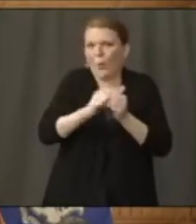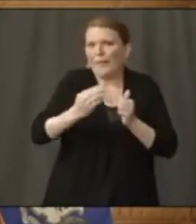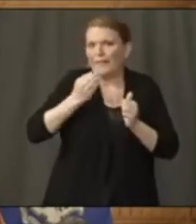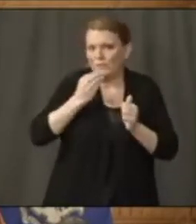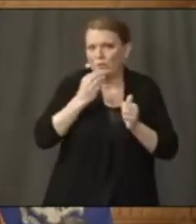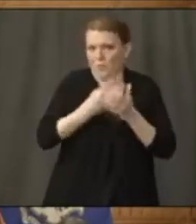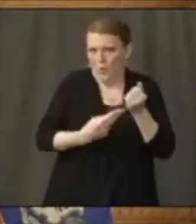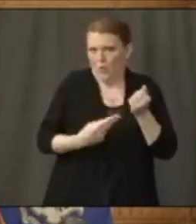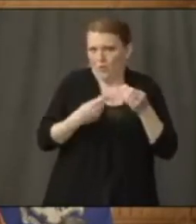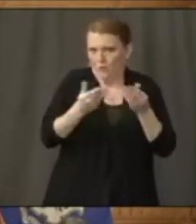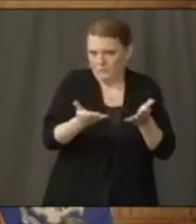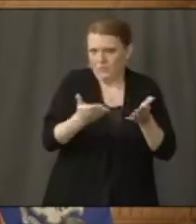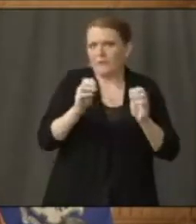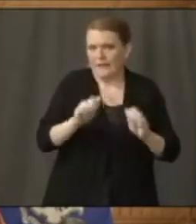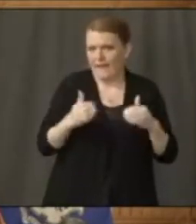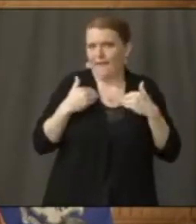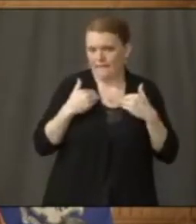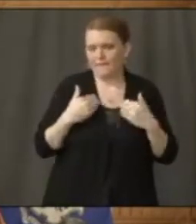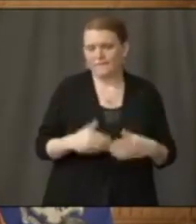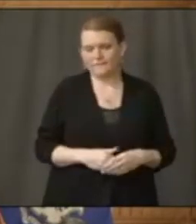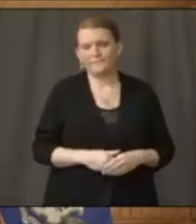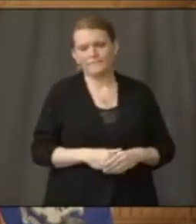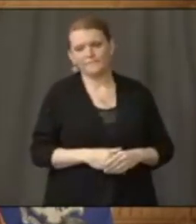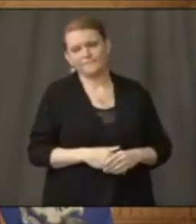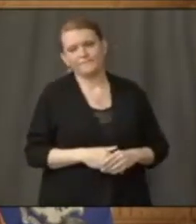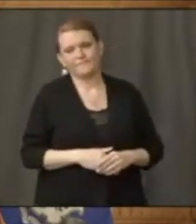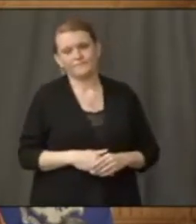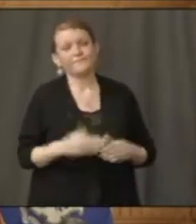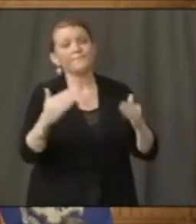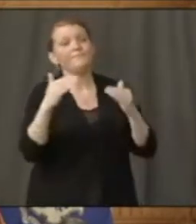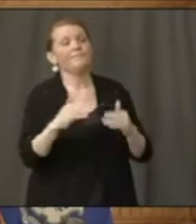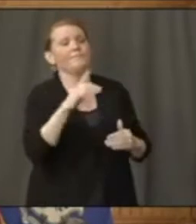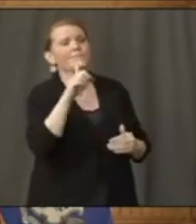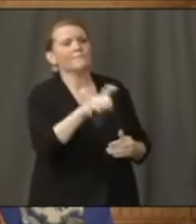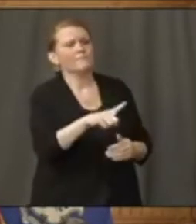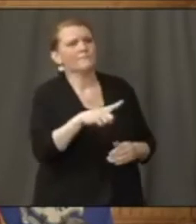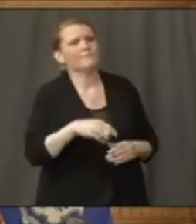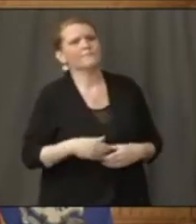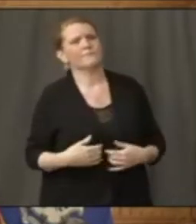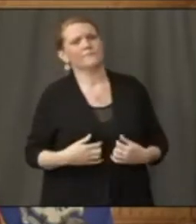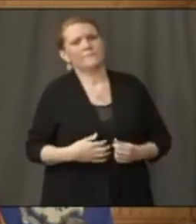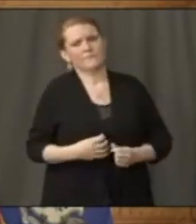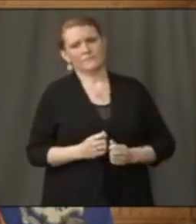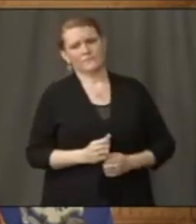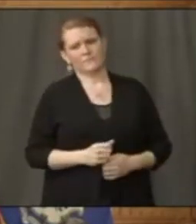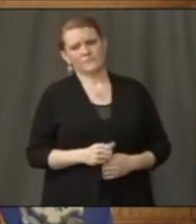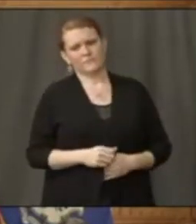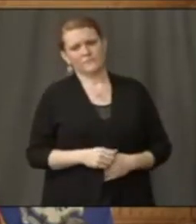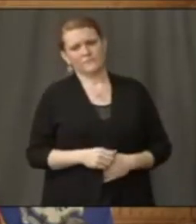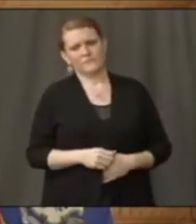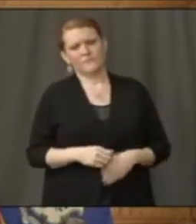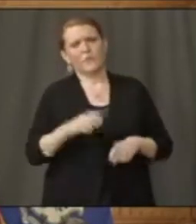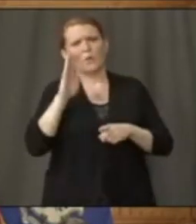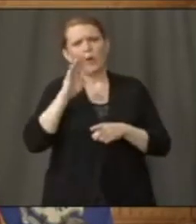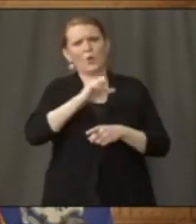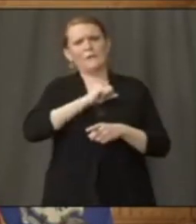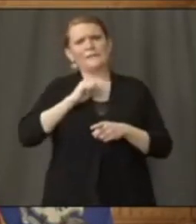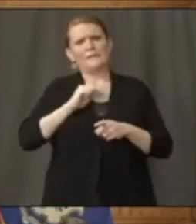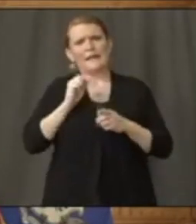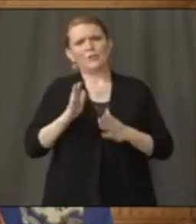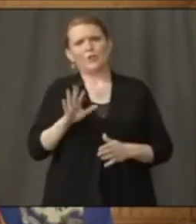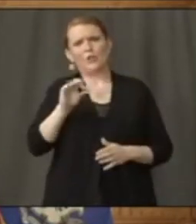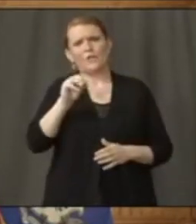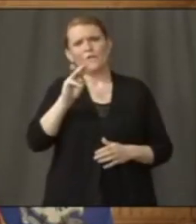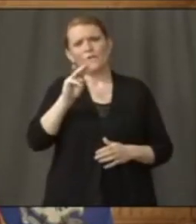Hello, Governor. I wanted to ask about the letter that Senator Formica just referenced. What your